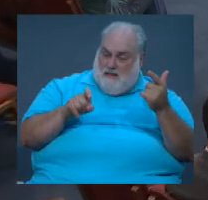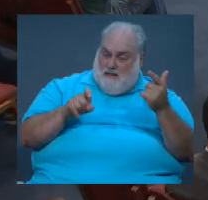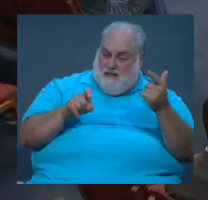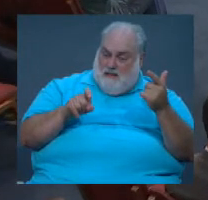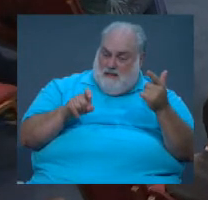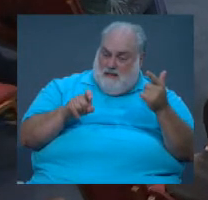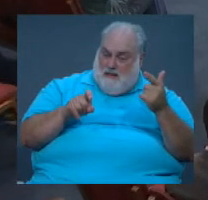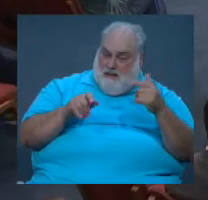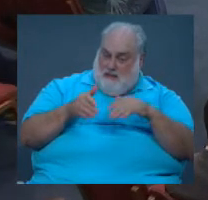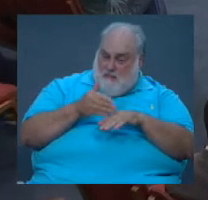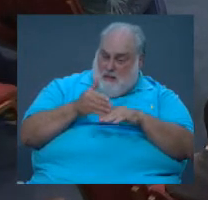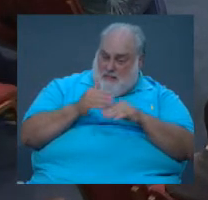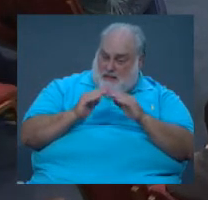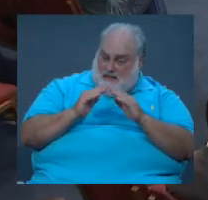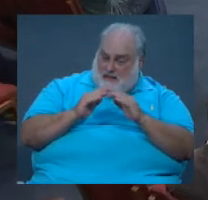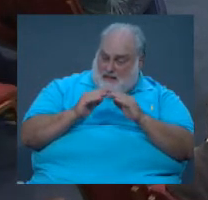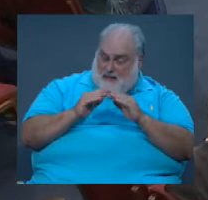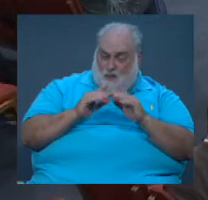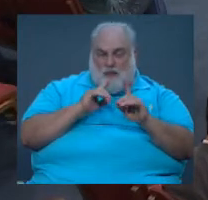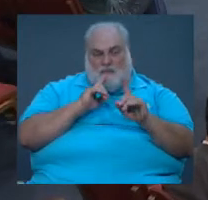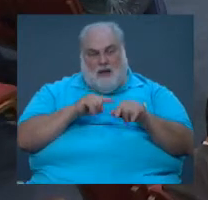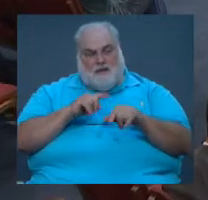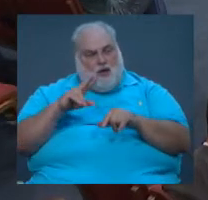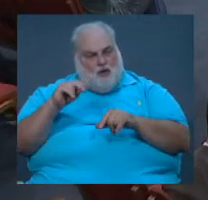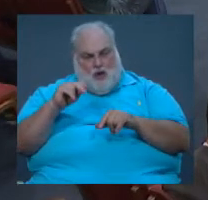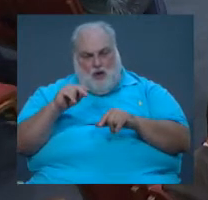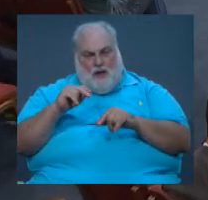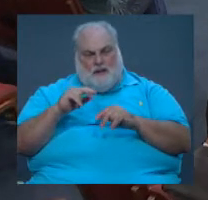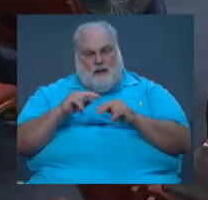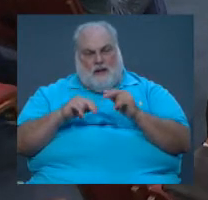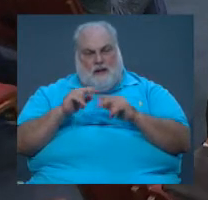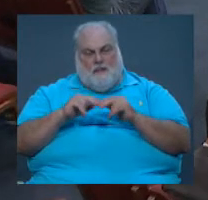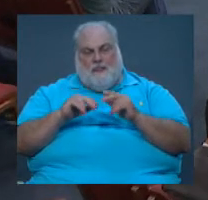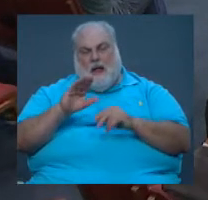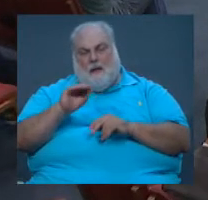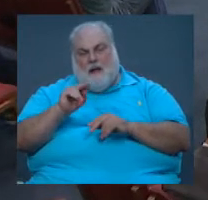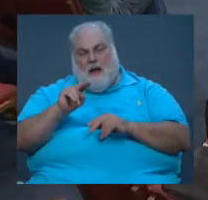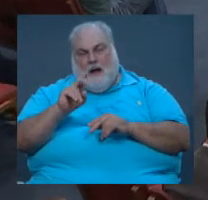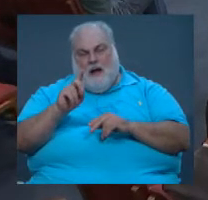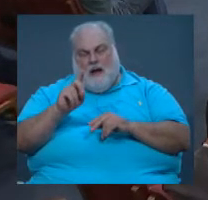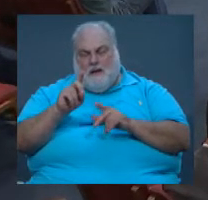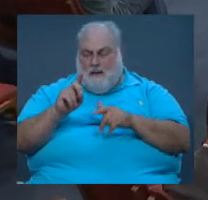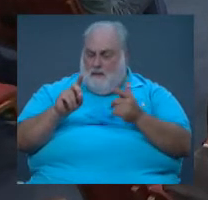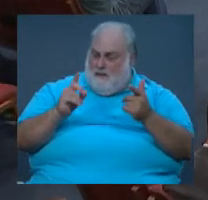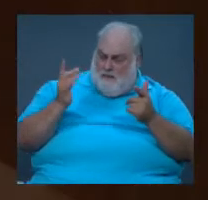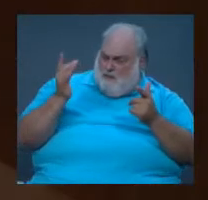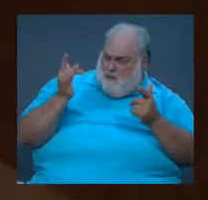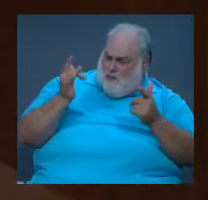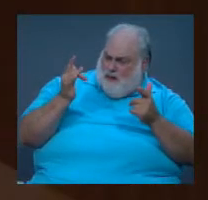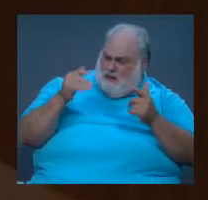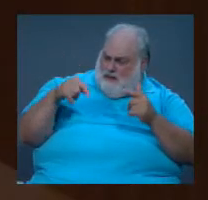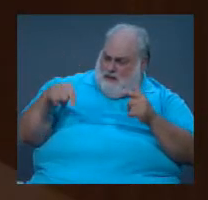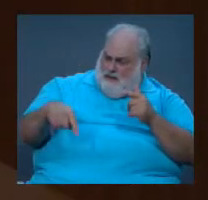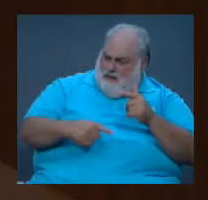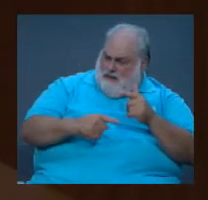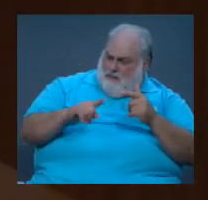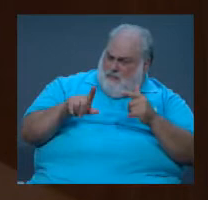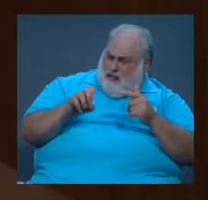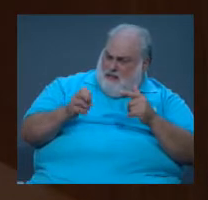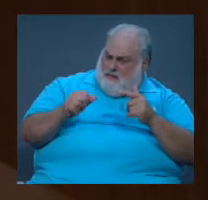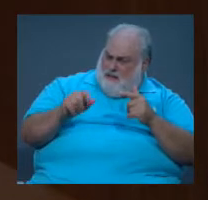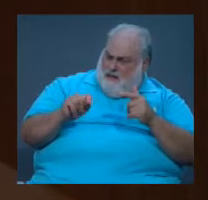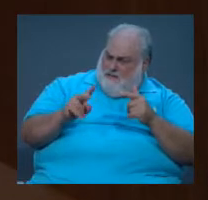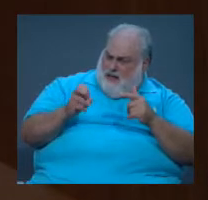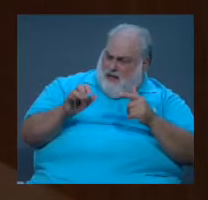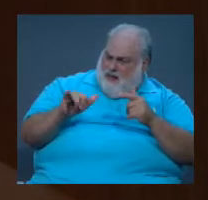This is not being built by the city sidewalk crews and land. It's being built under construction. It's one of the bond projects. Why did we decide to build this one in Pleasant Valley with